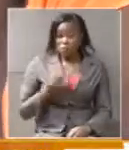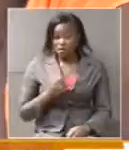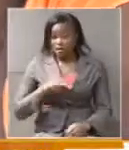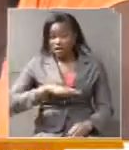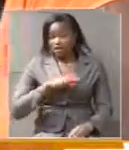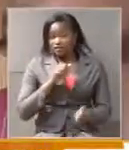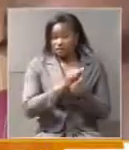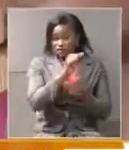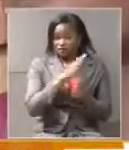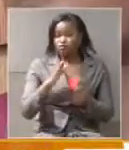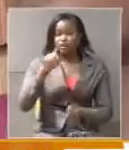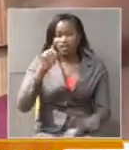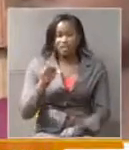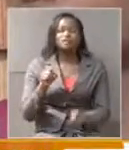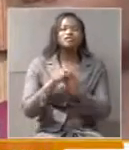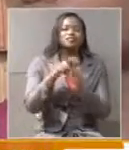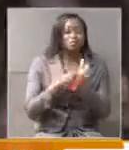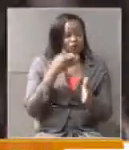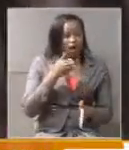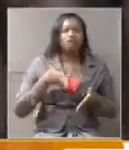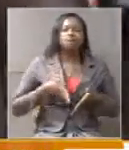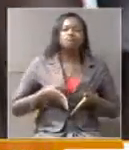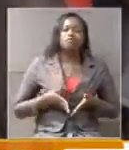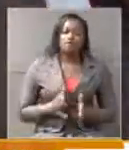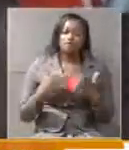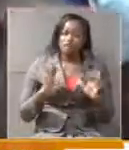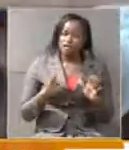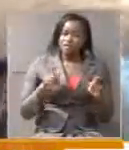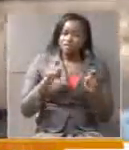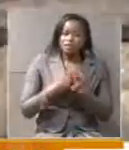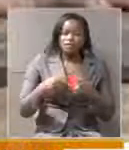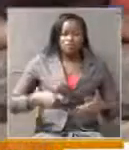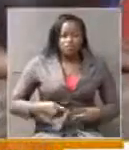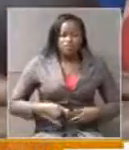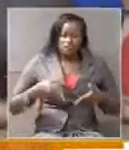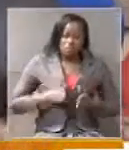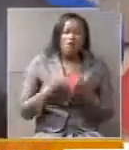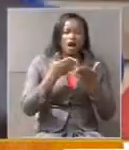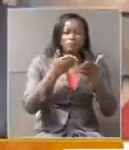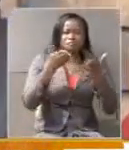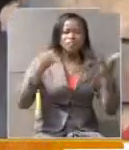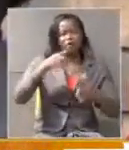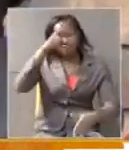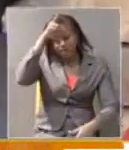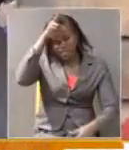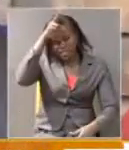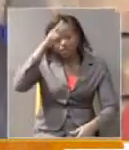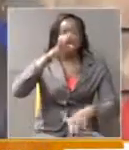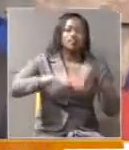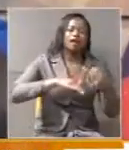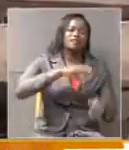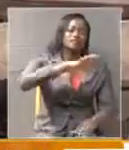to 19 were reported to have given birth, with adolescent childbearing reported common in rural than urban